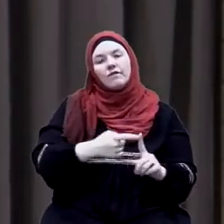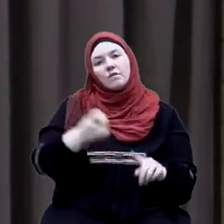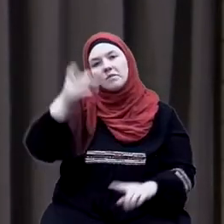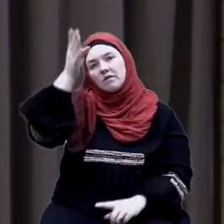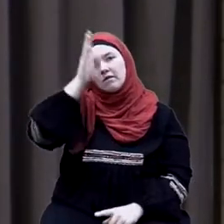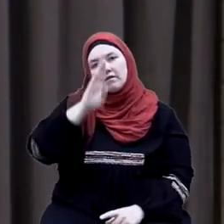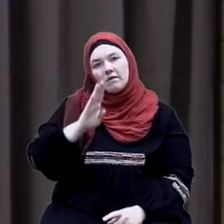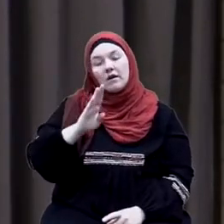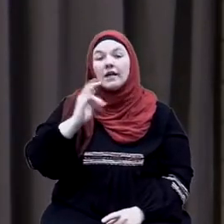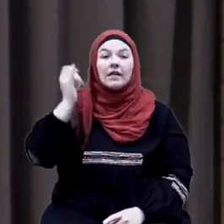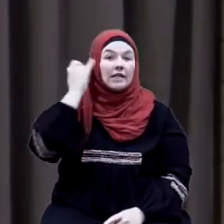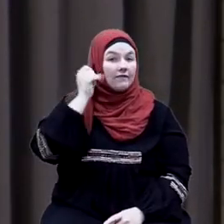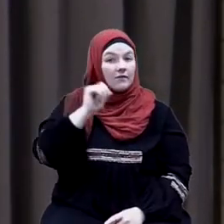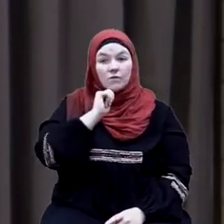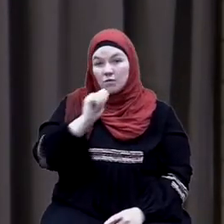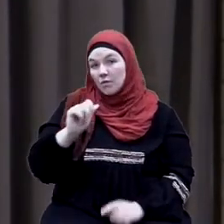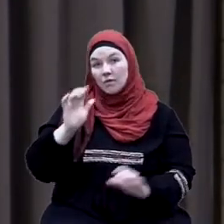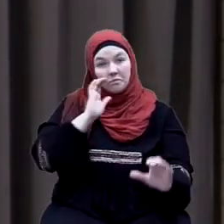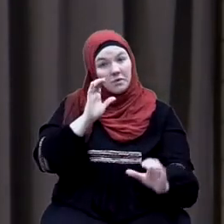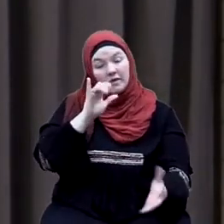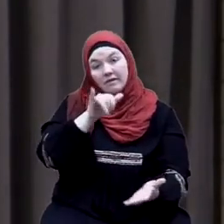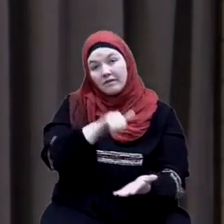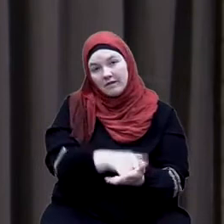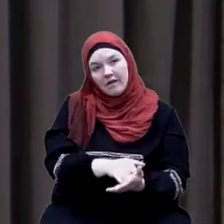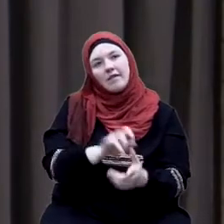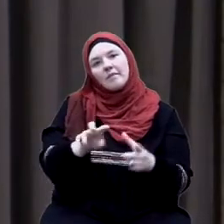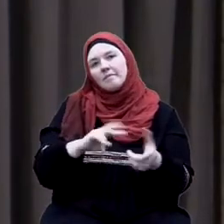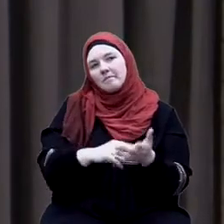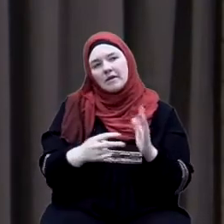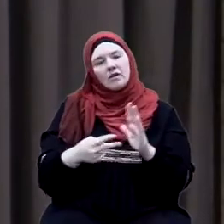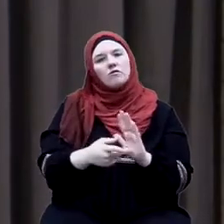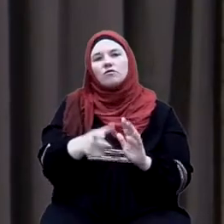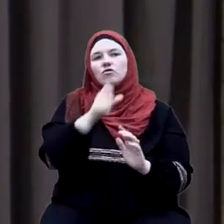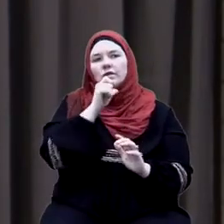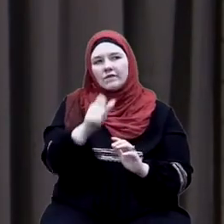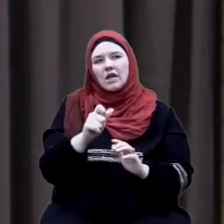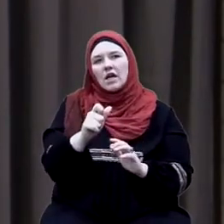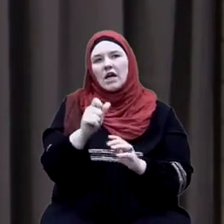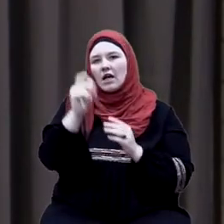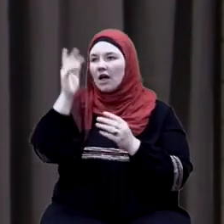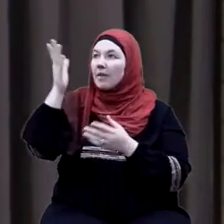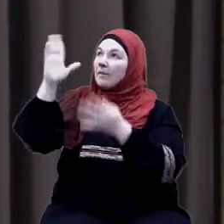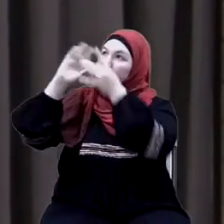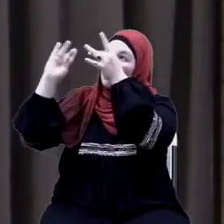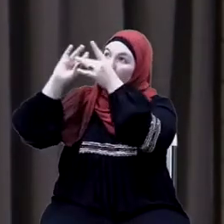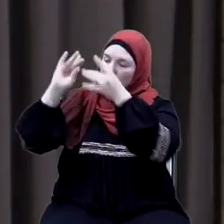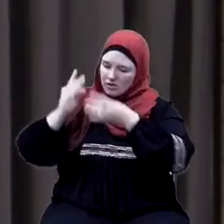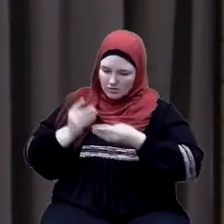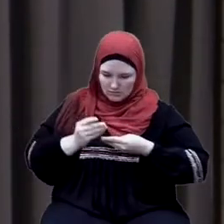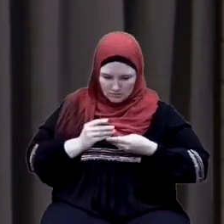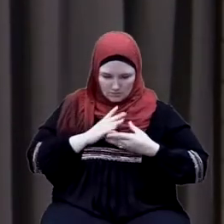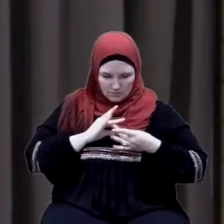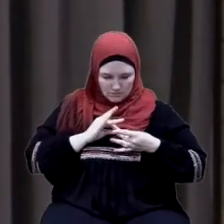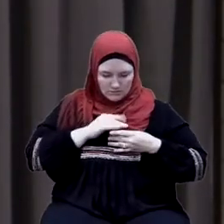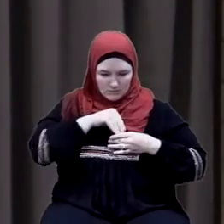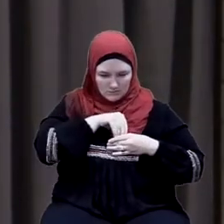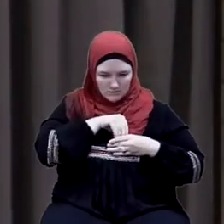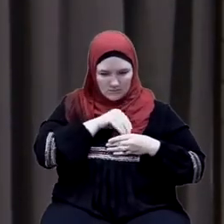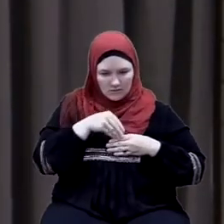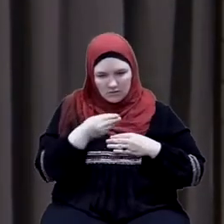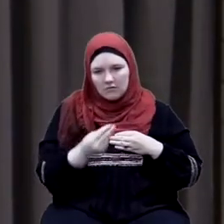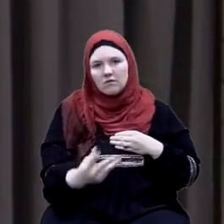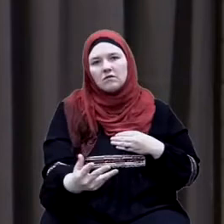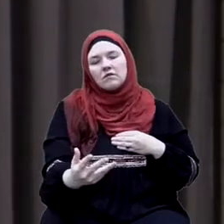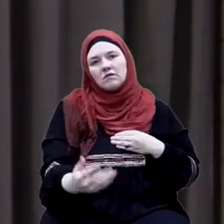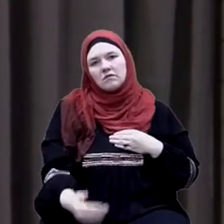Allah. And if you do not do that, you have not conveyed the message. And Allah will protect you